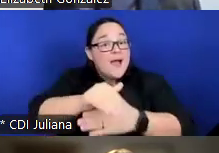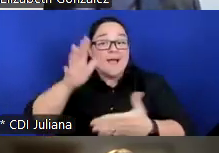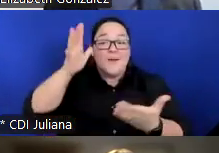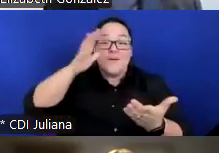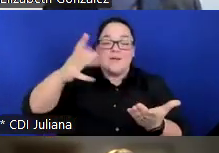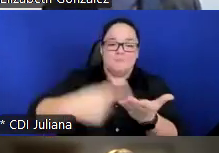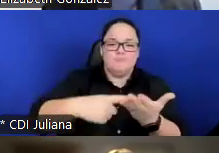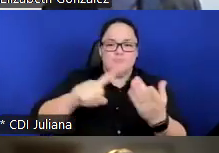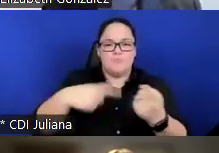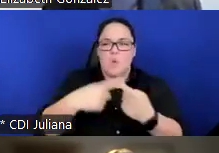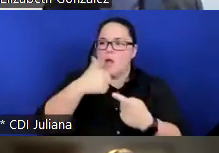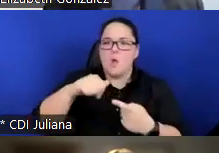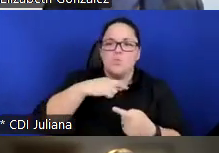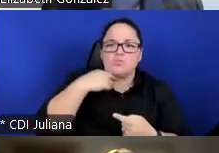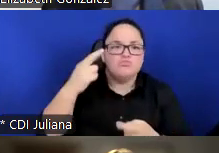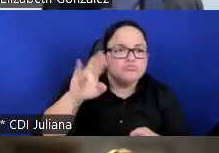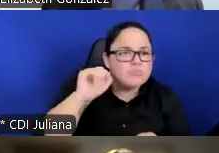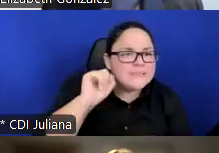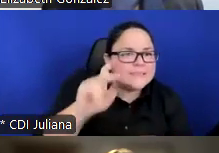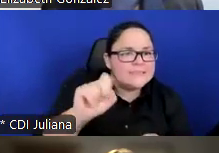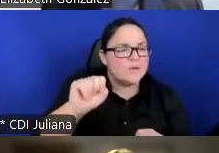for disaster survivors.